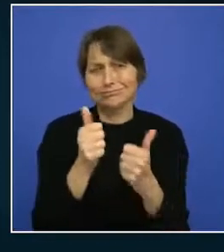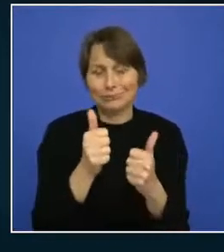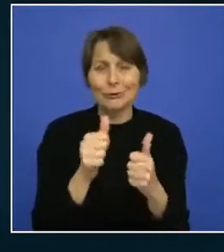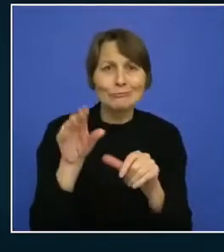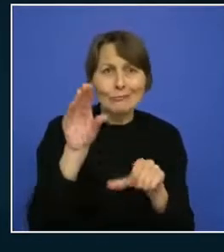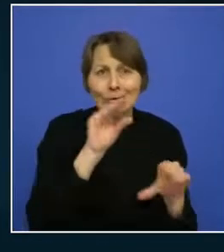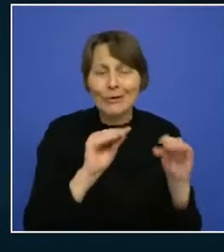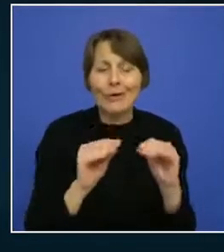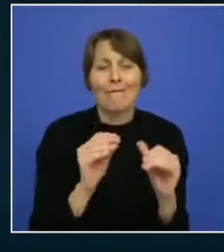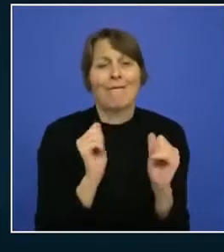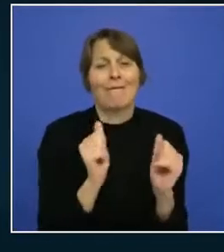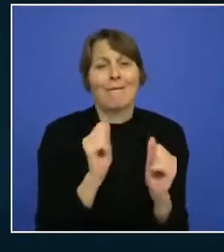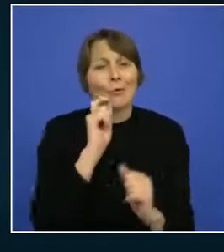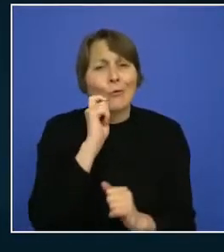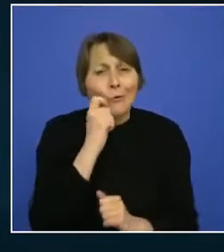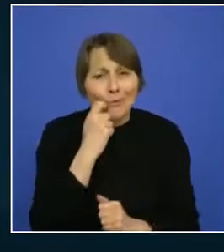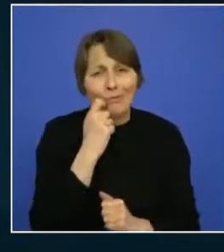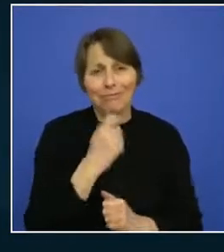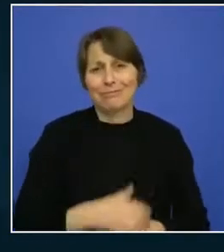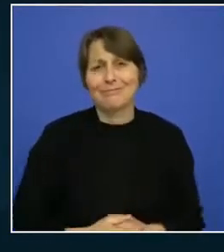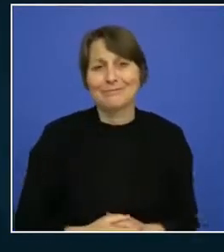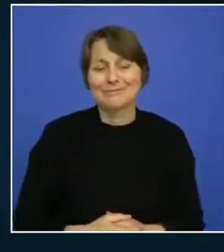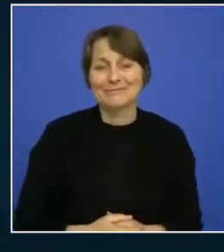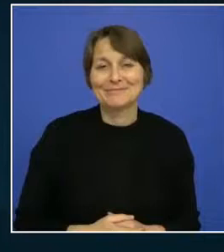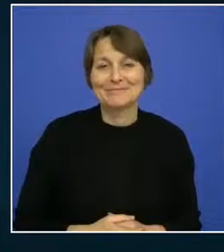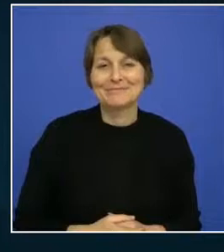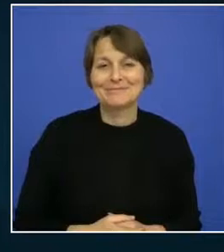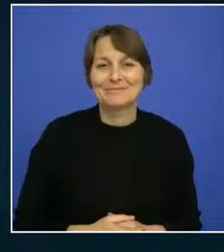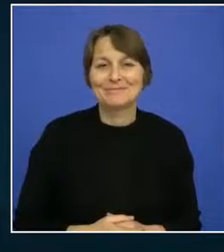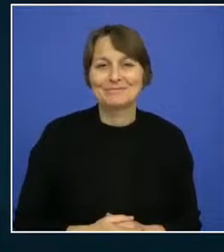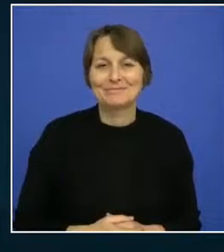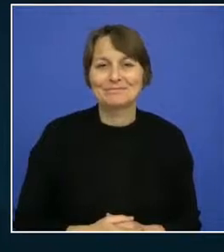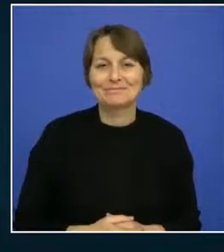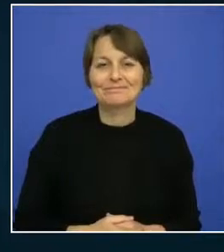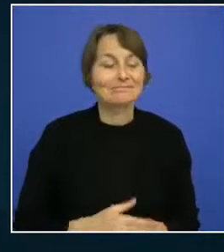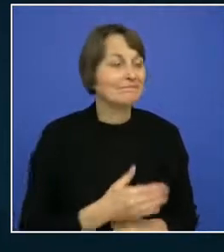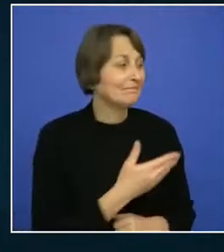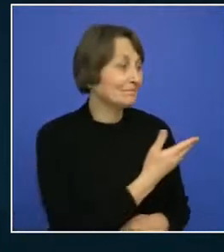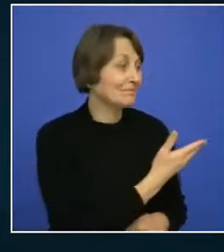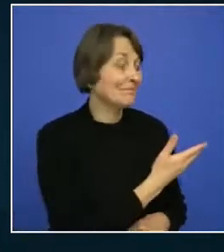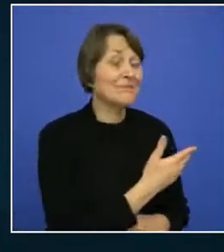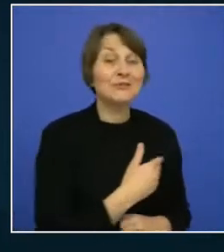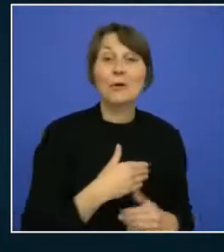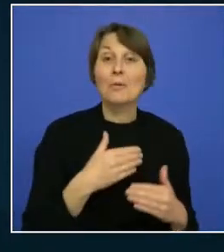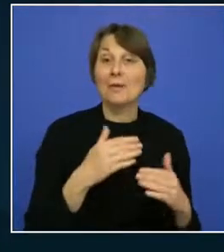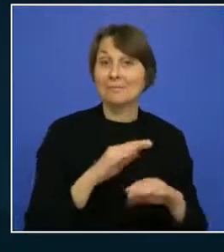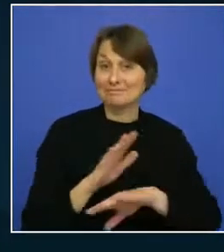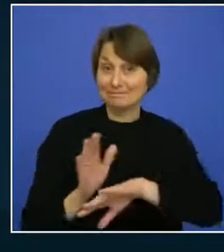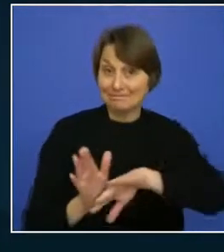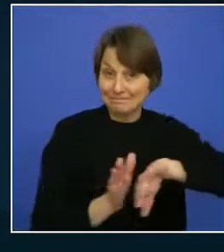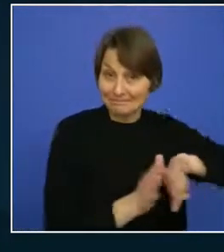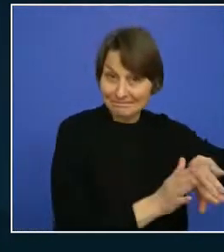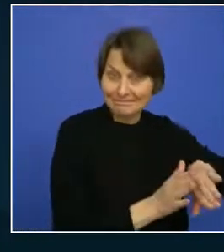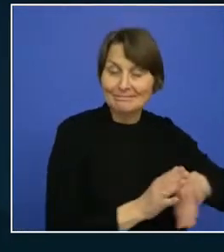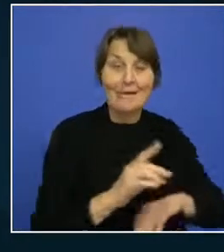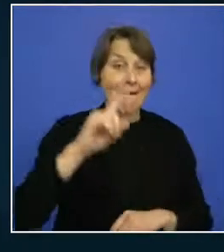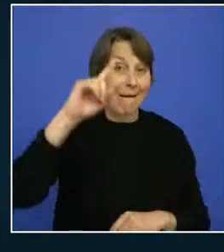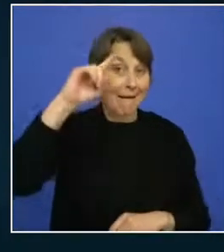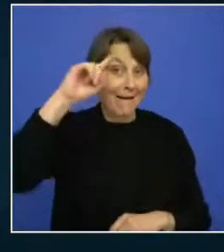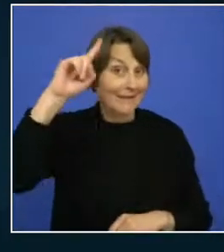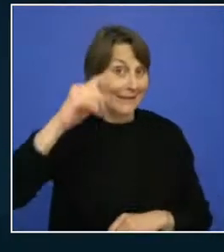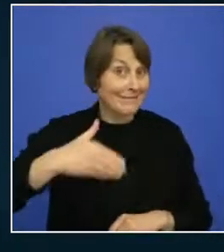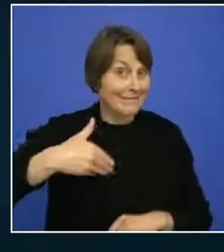It's really, really cool, actually. So the next idea, because capstones are, pretty